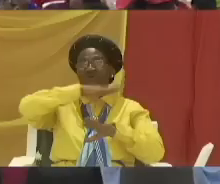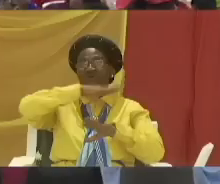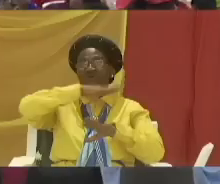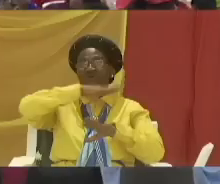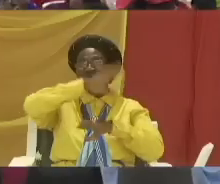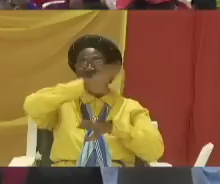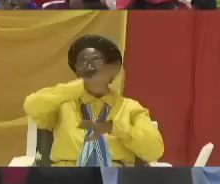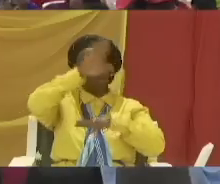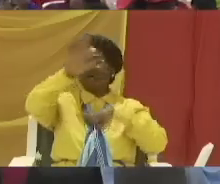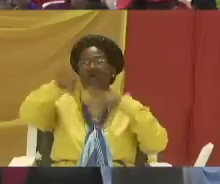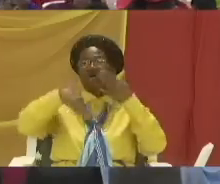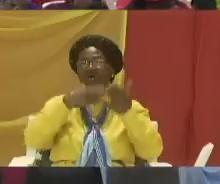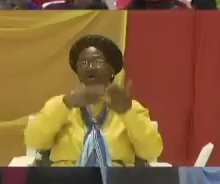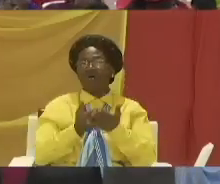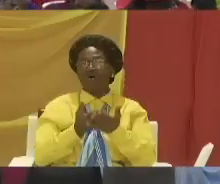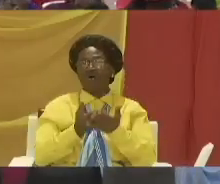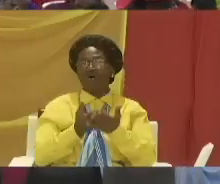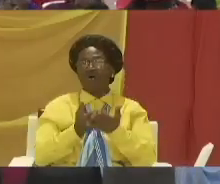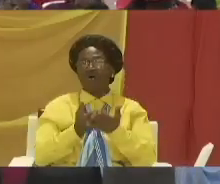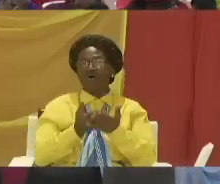Can you believe it?